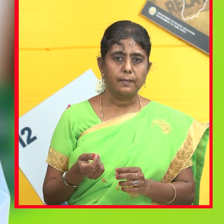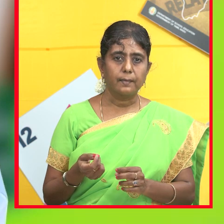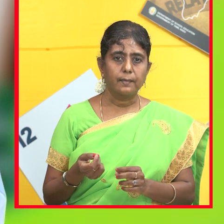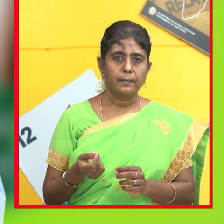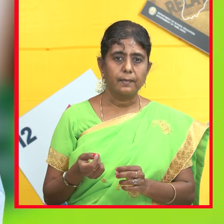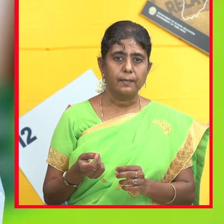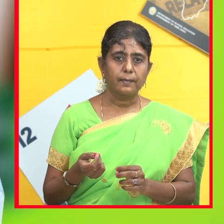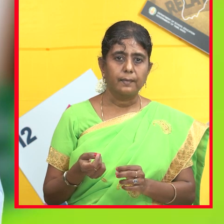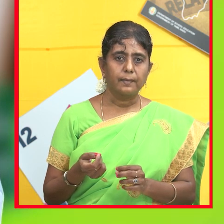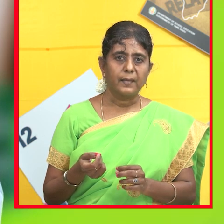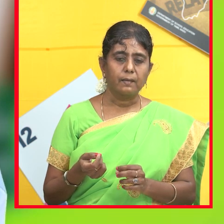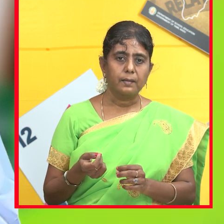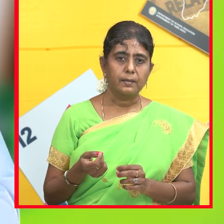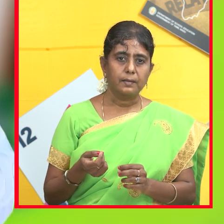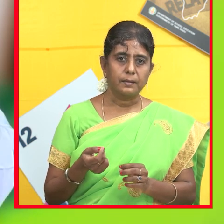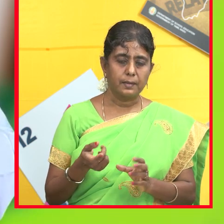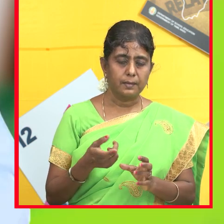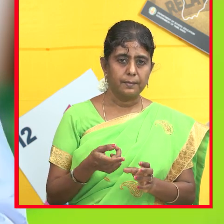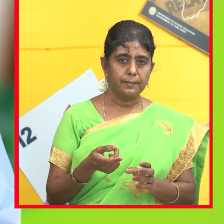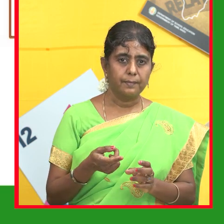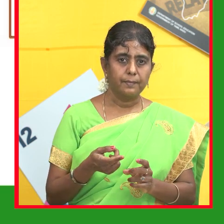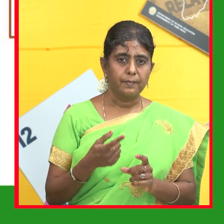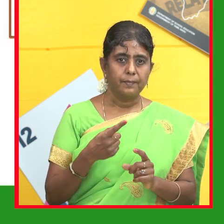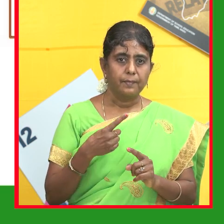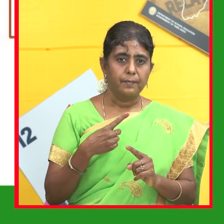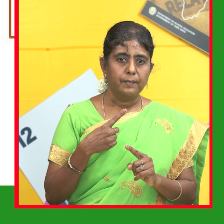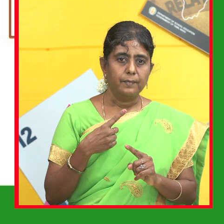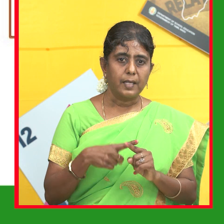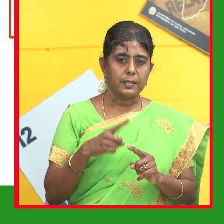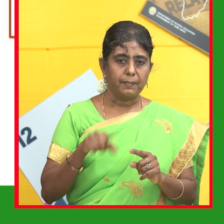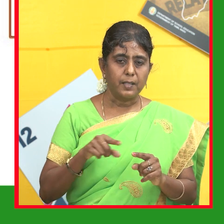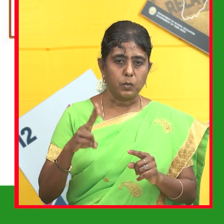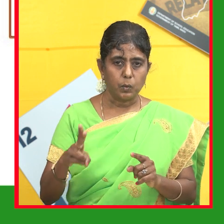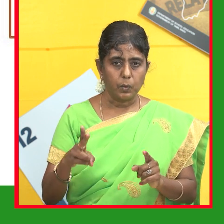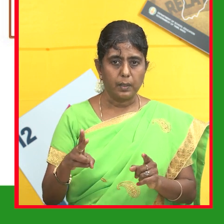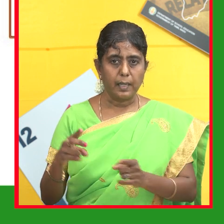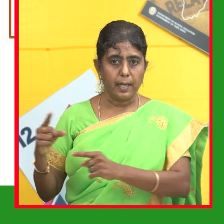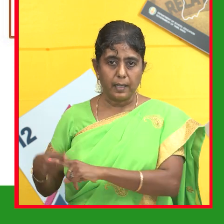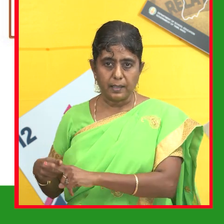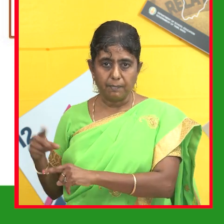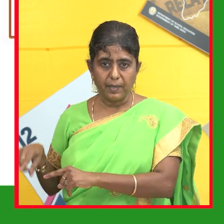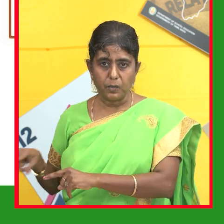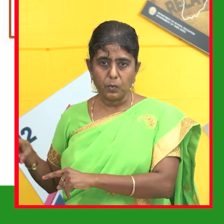that. So now let us do the cancellation. X plus 2 and x plus 2 we may cancel